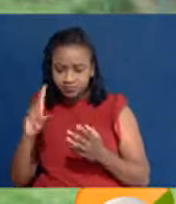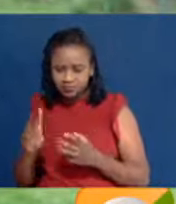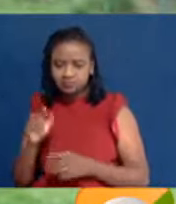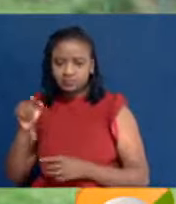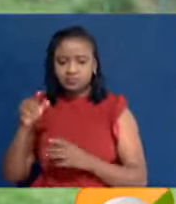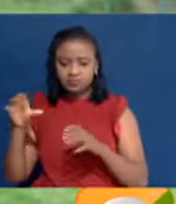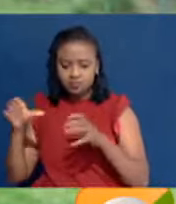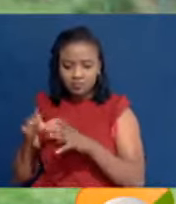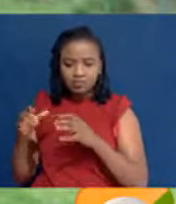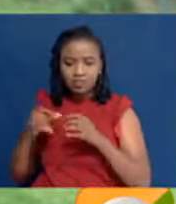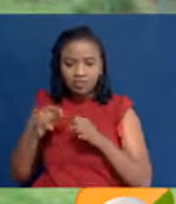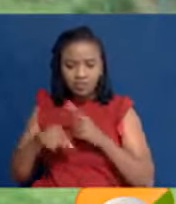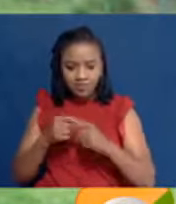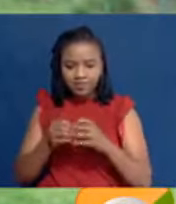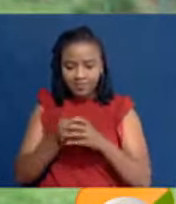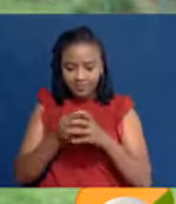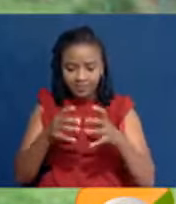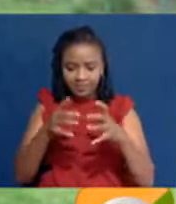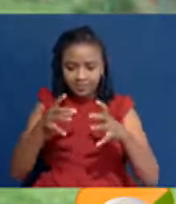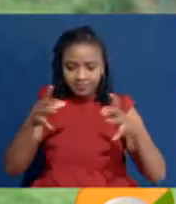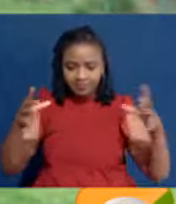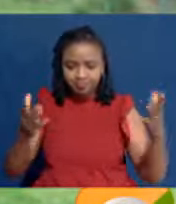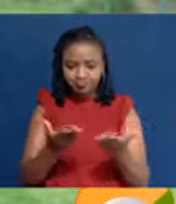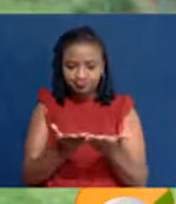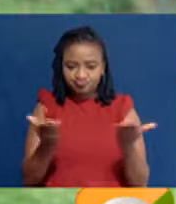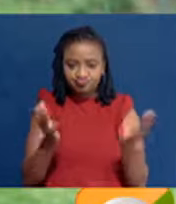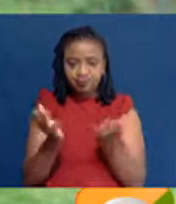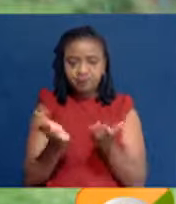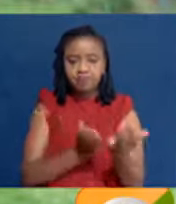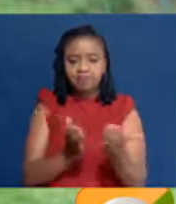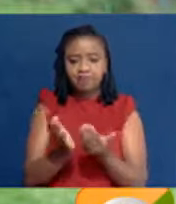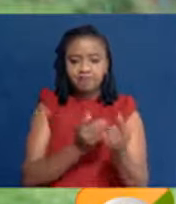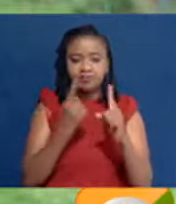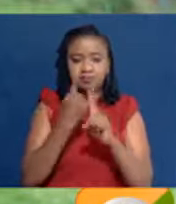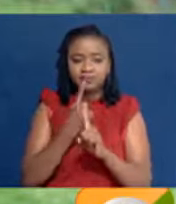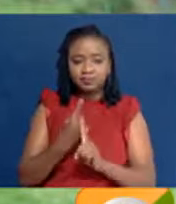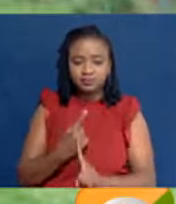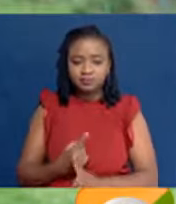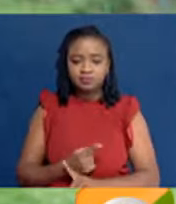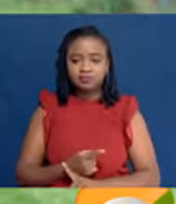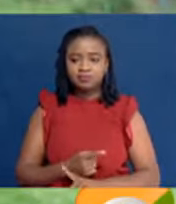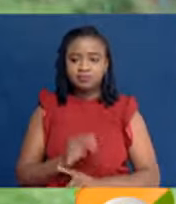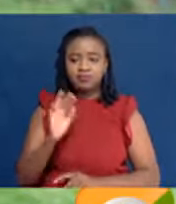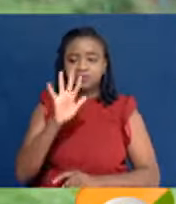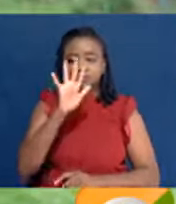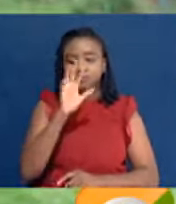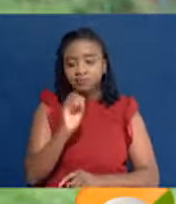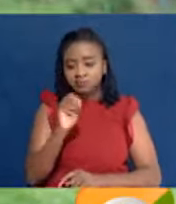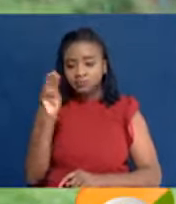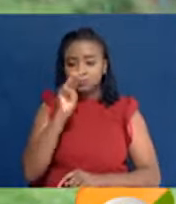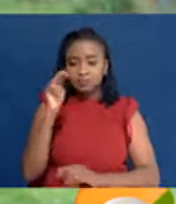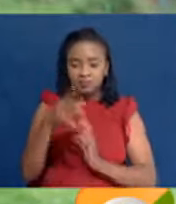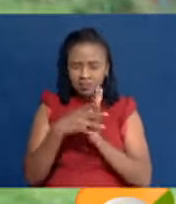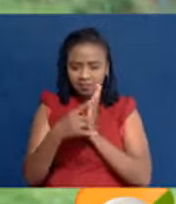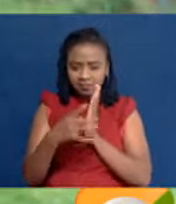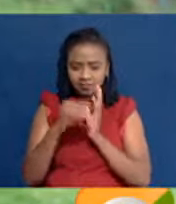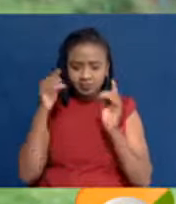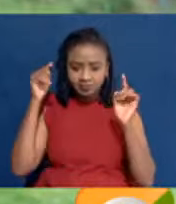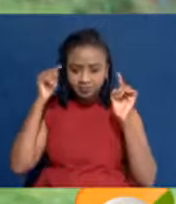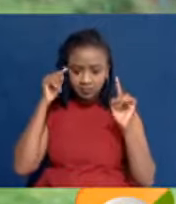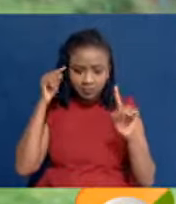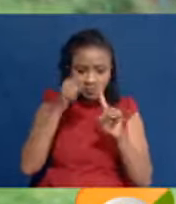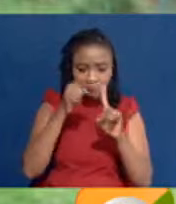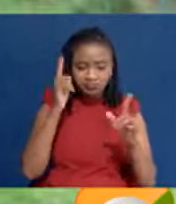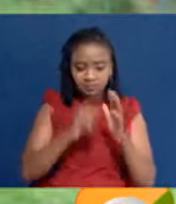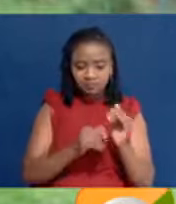more expanding of those sorts of grassroots initiative. Half of the resources, $50 million, is destined to the community. So